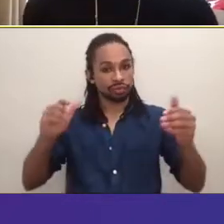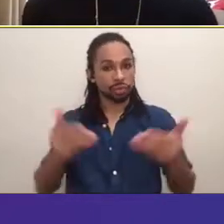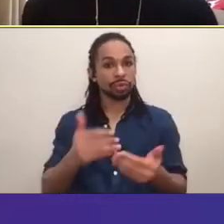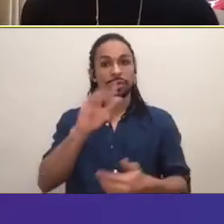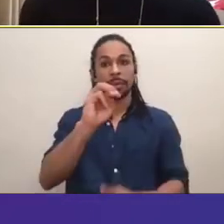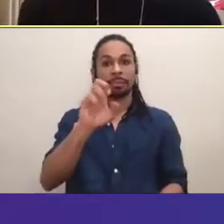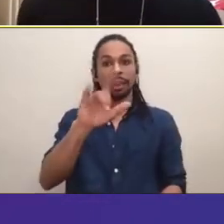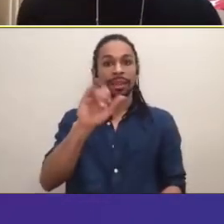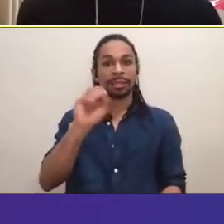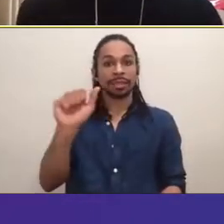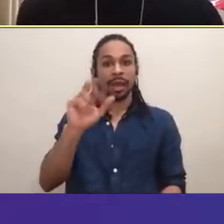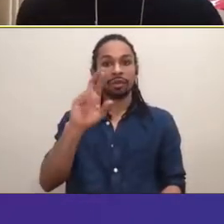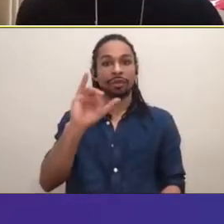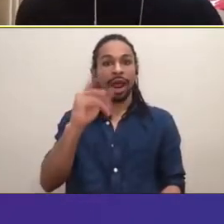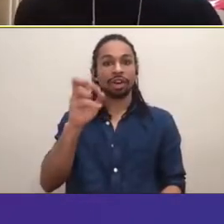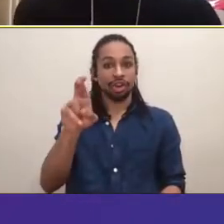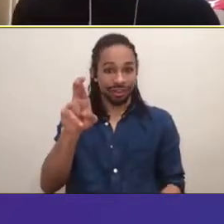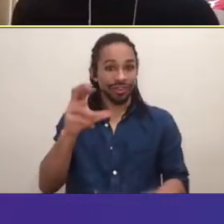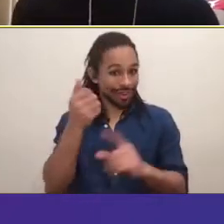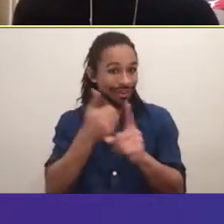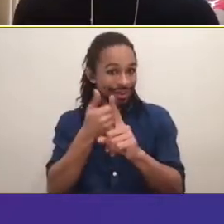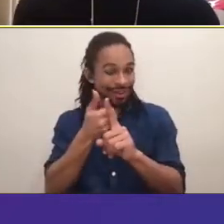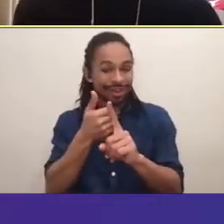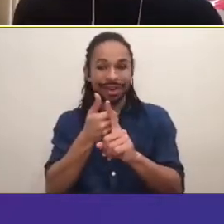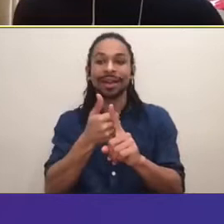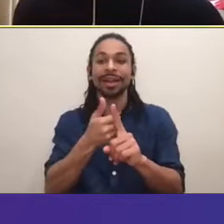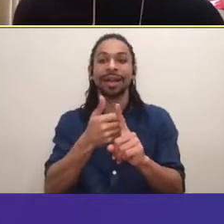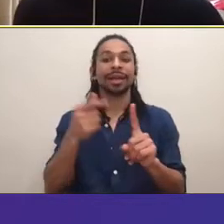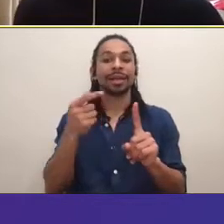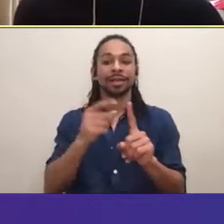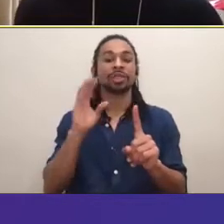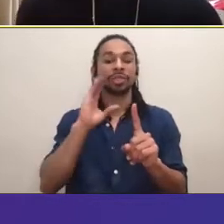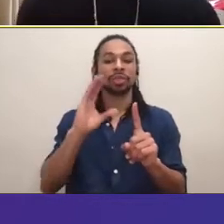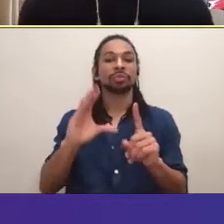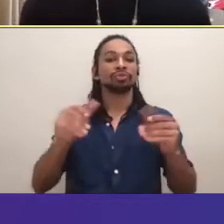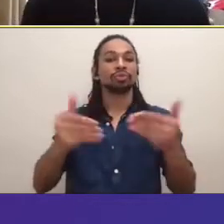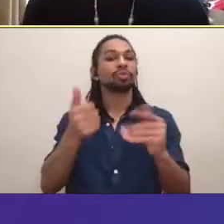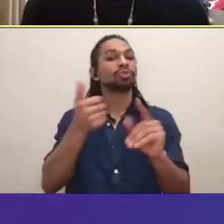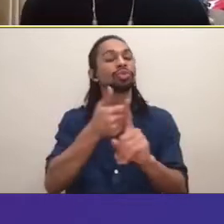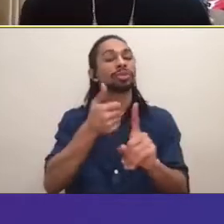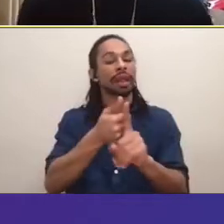Riker, who will introduce herself.